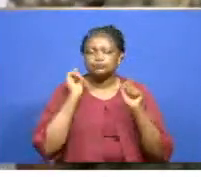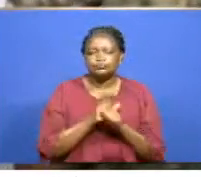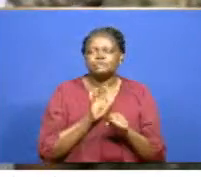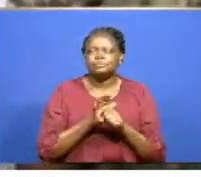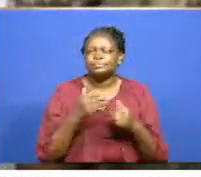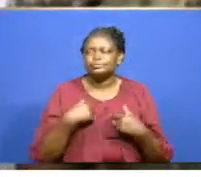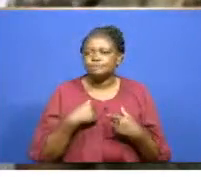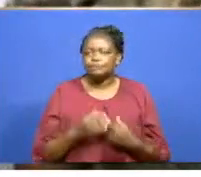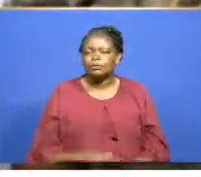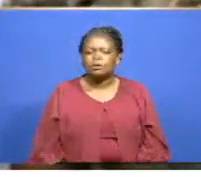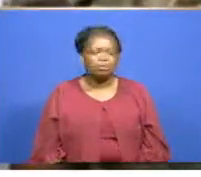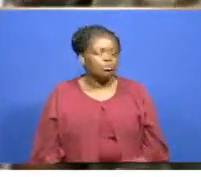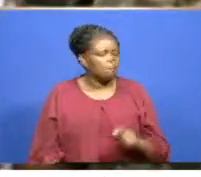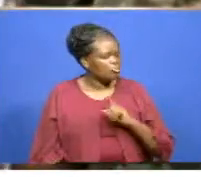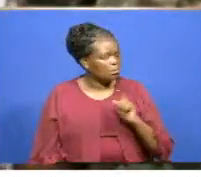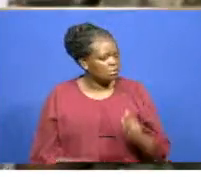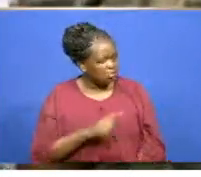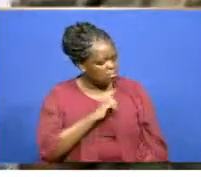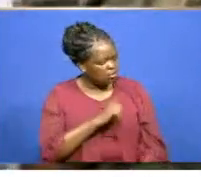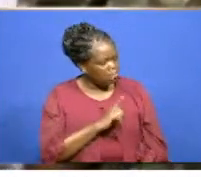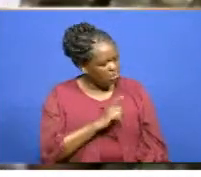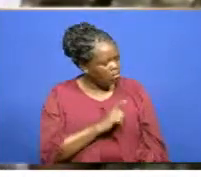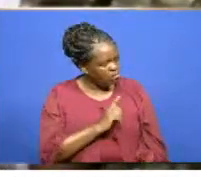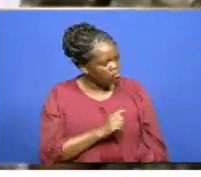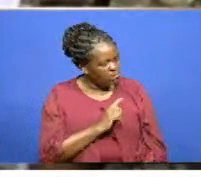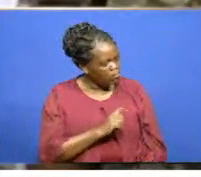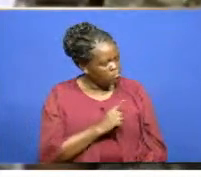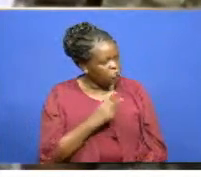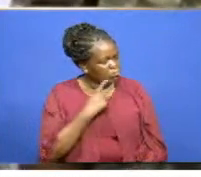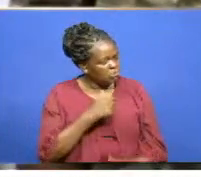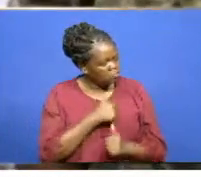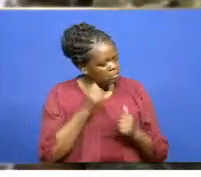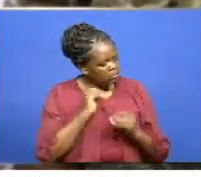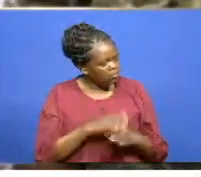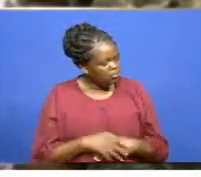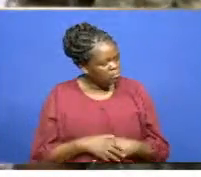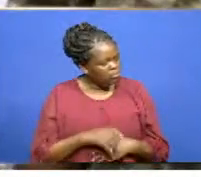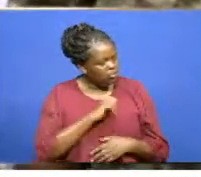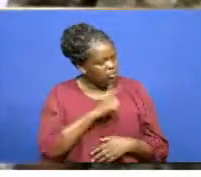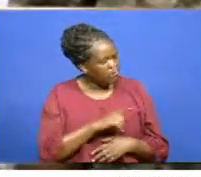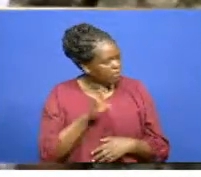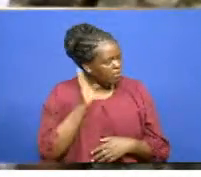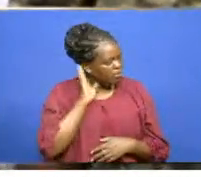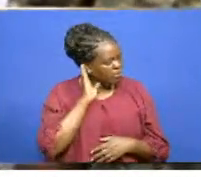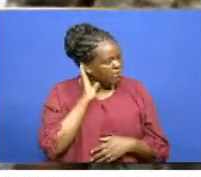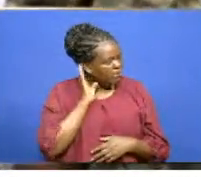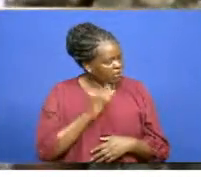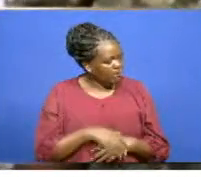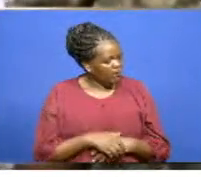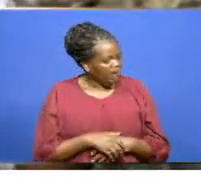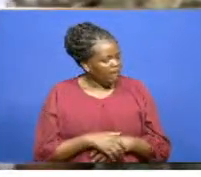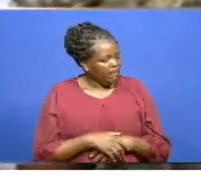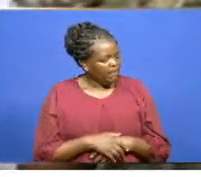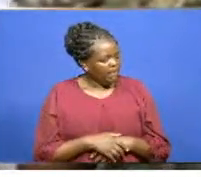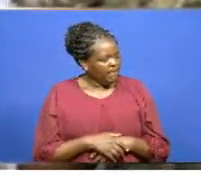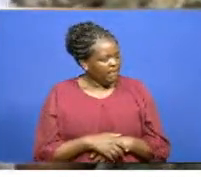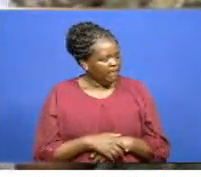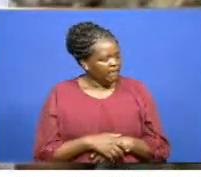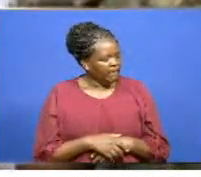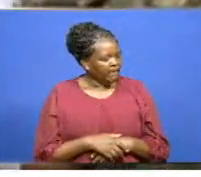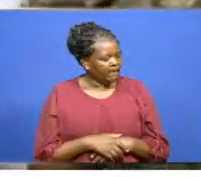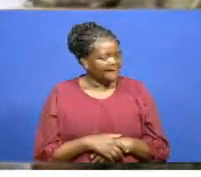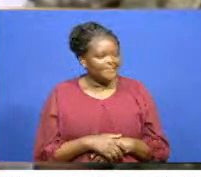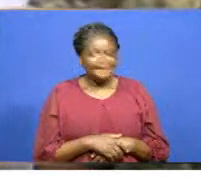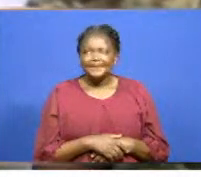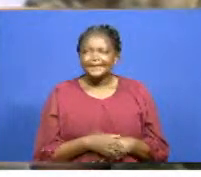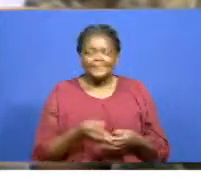fines, and we just want to know what fines KDF instituted for anyone convicted of wildlife poaching. Say